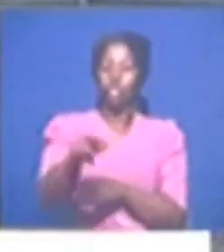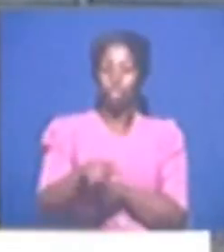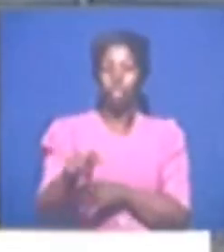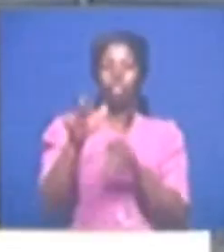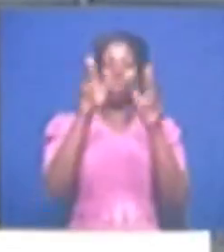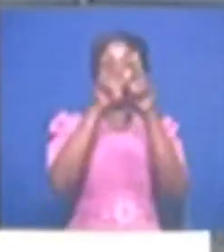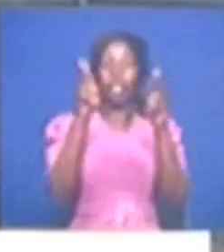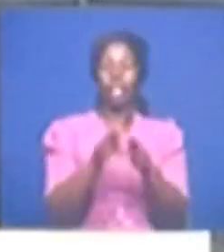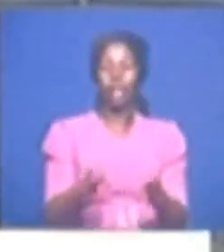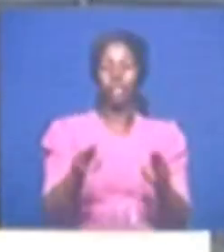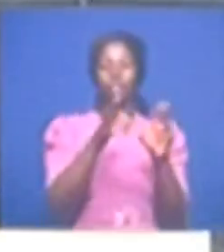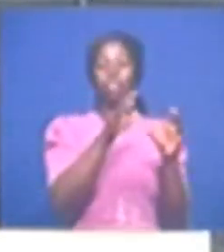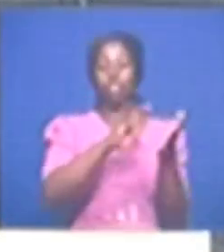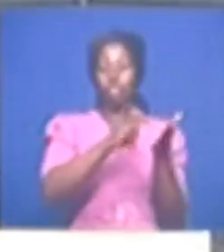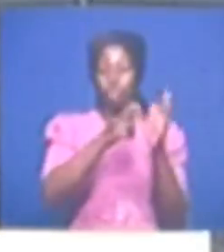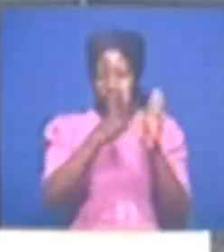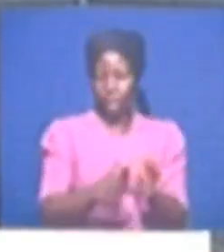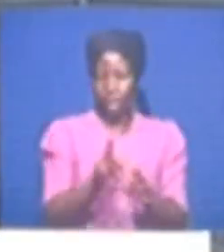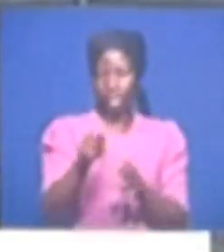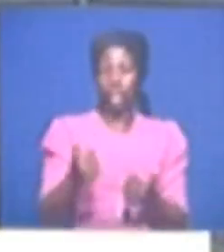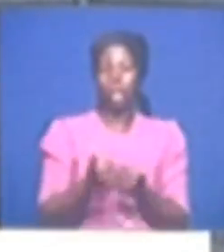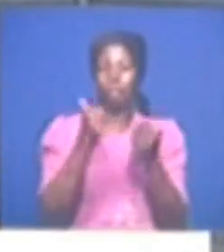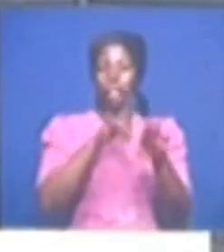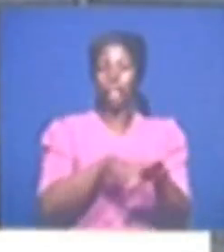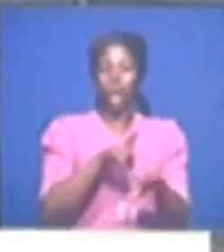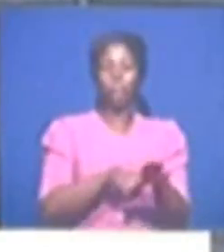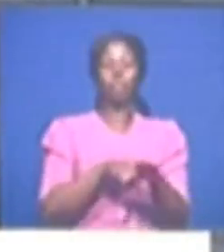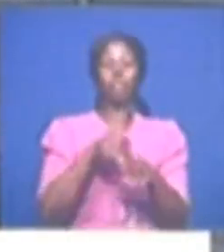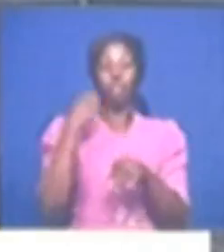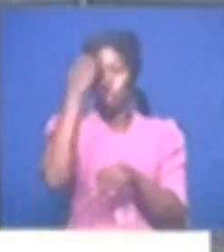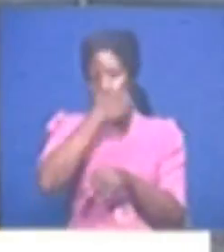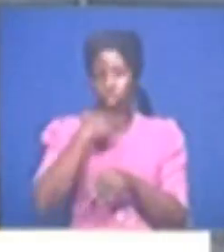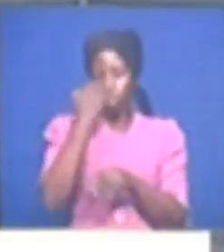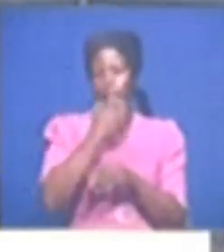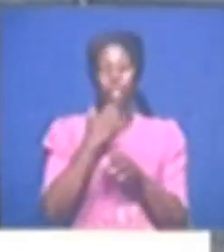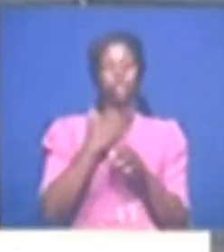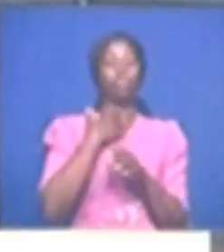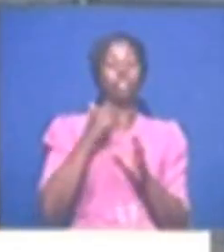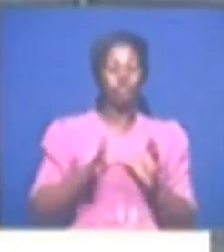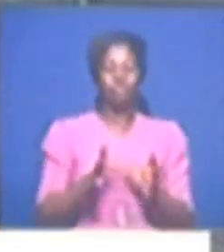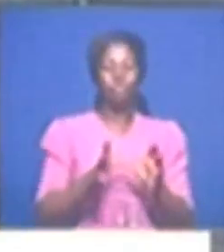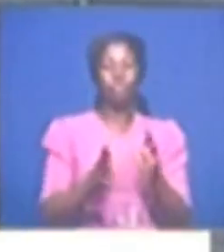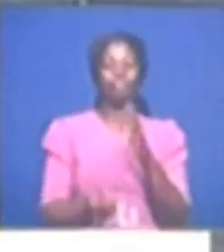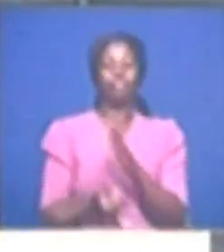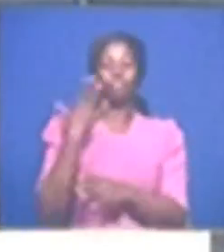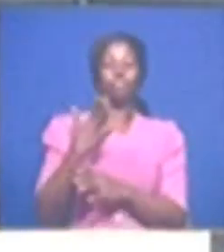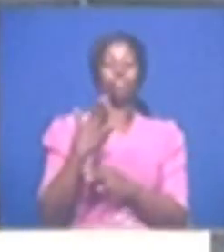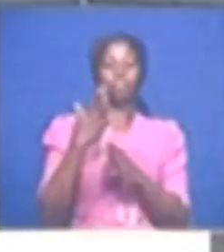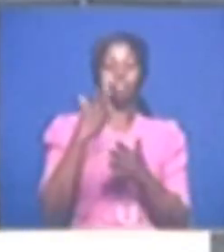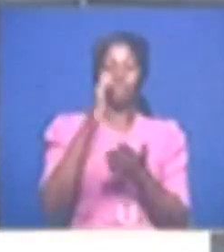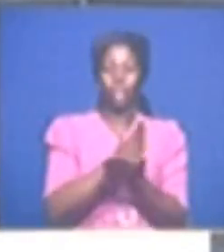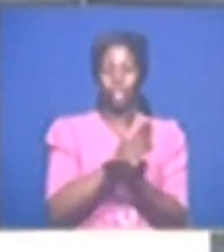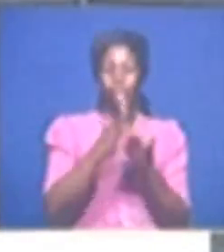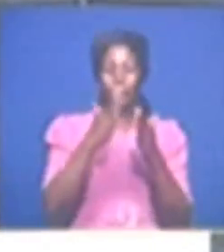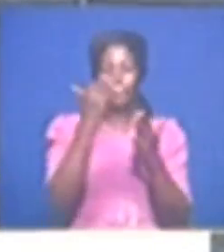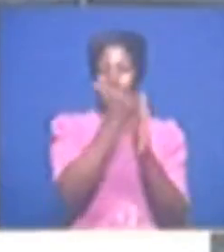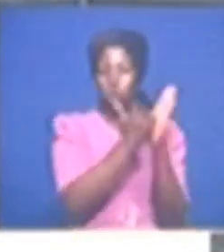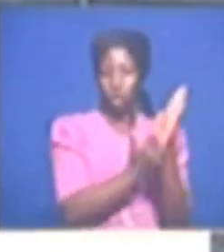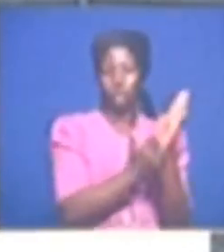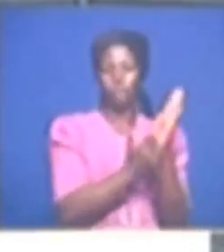contractors. The undertaking came even as European envoys committed to push for the establishment of a repatriation program where money stashed in